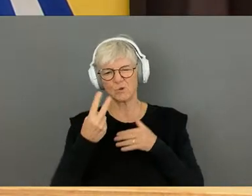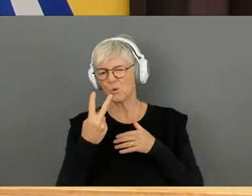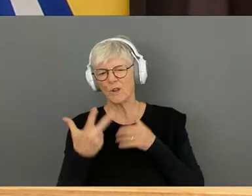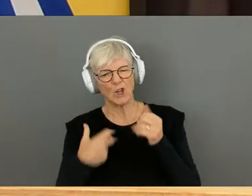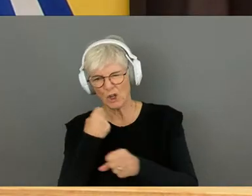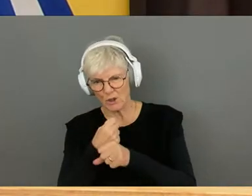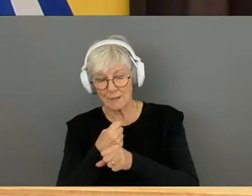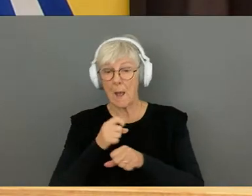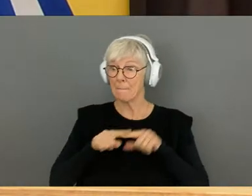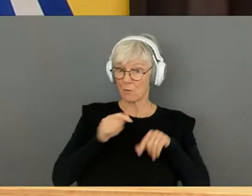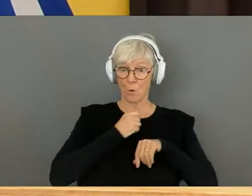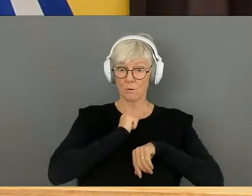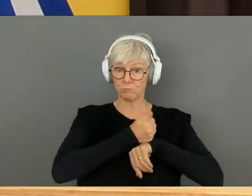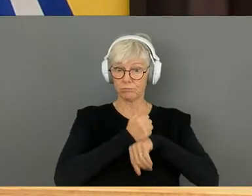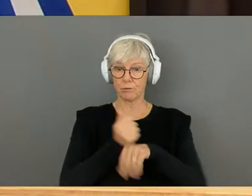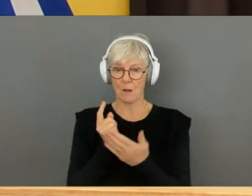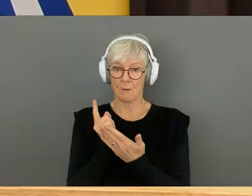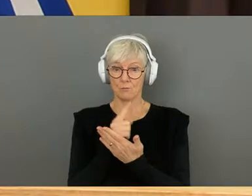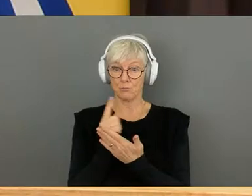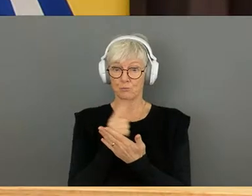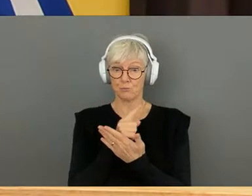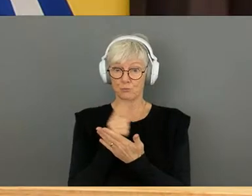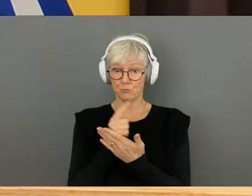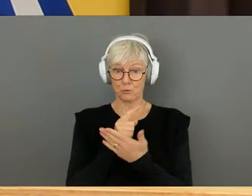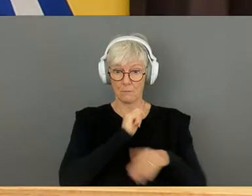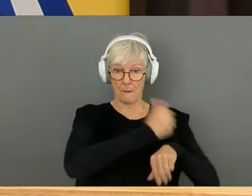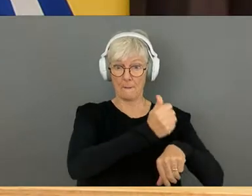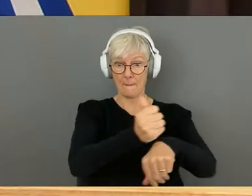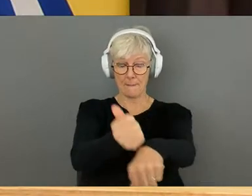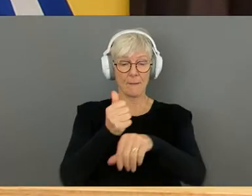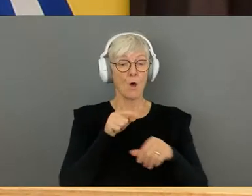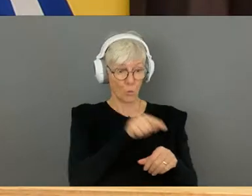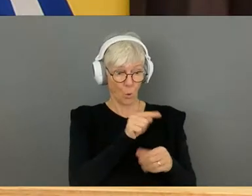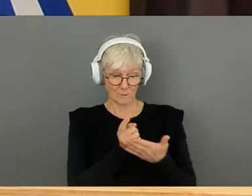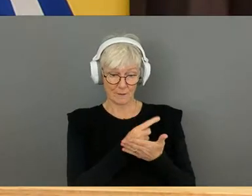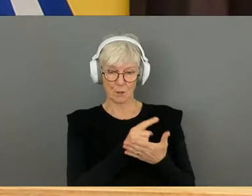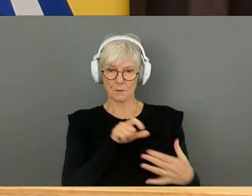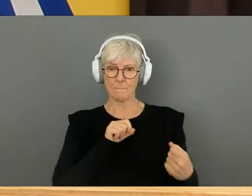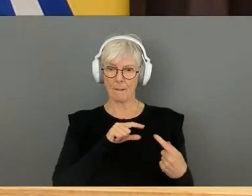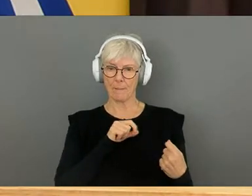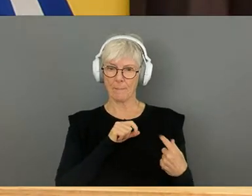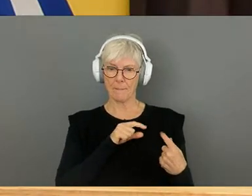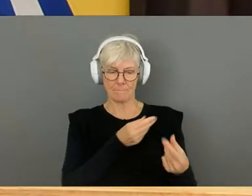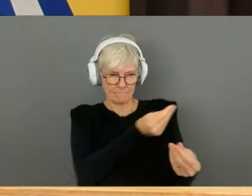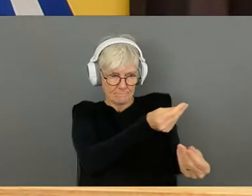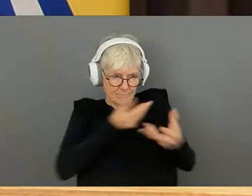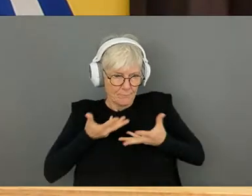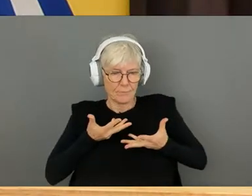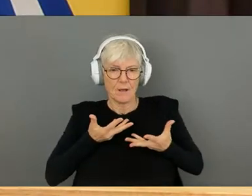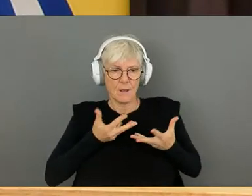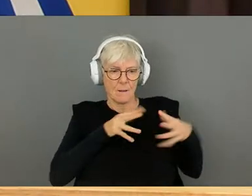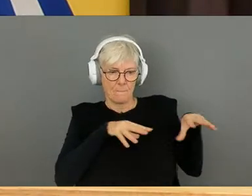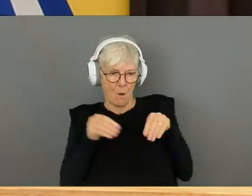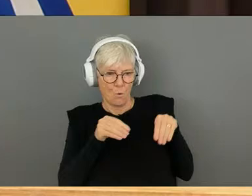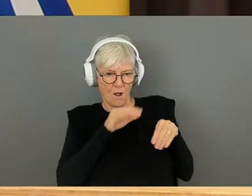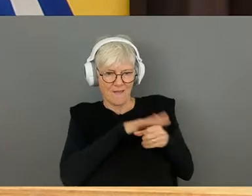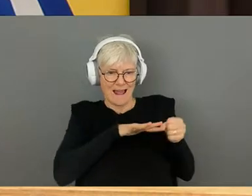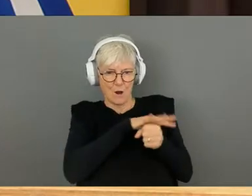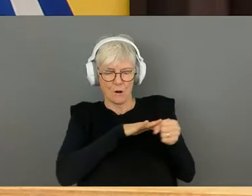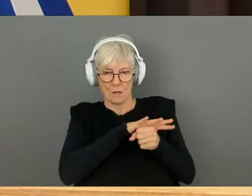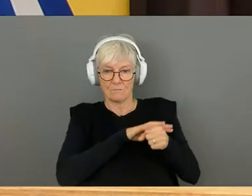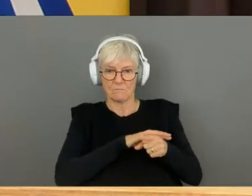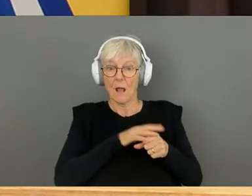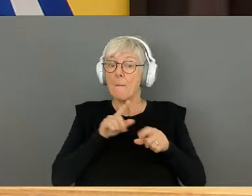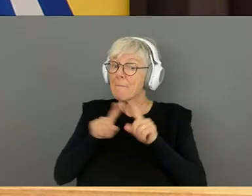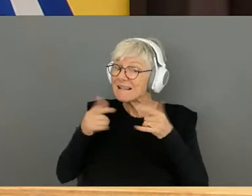the communication to tell us if there's no power at that premise. So, you know, not to say that we still don't want customers to call, but we